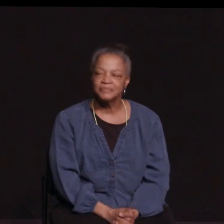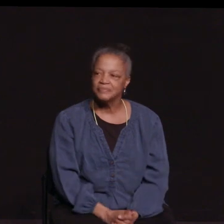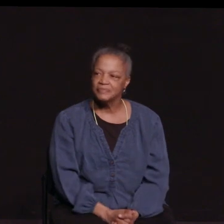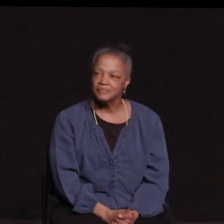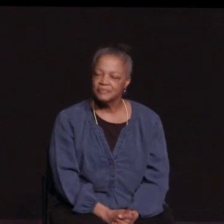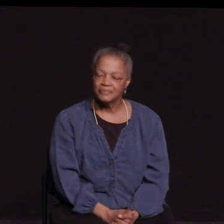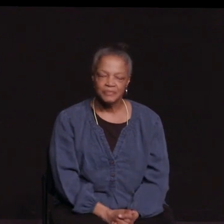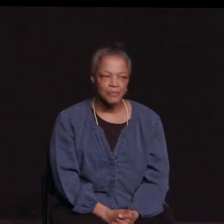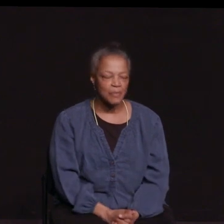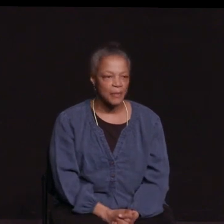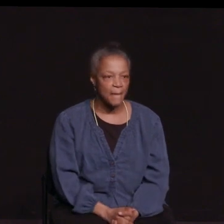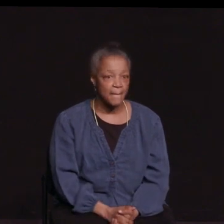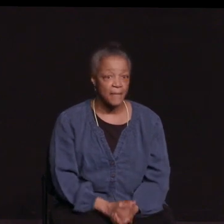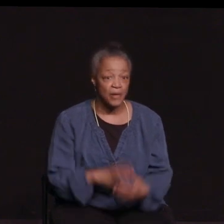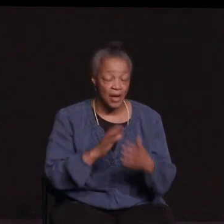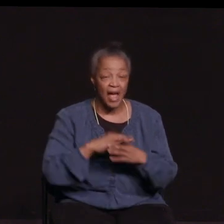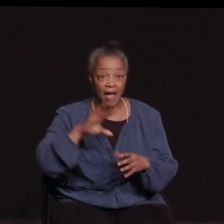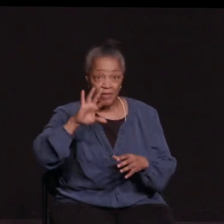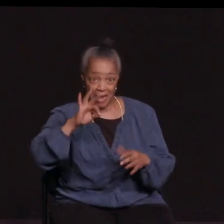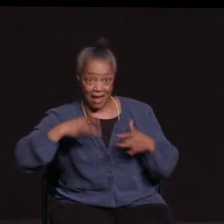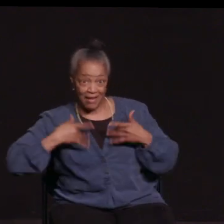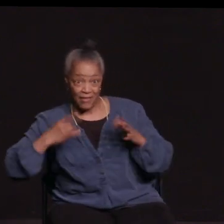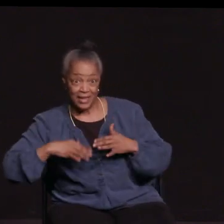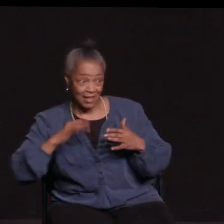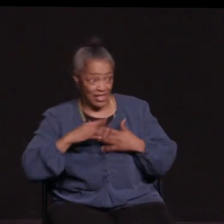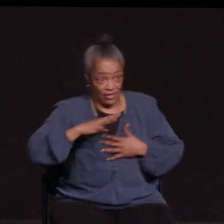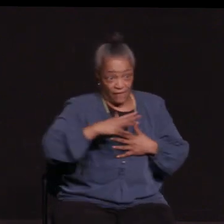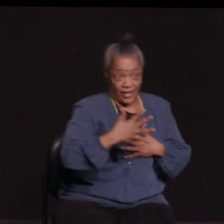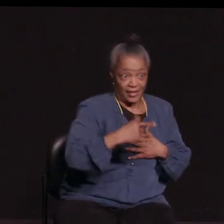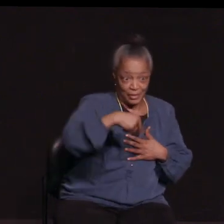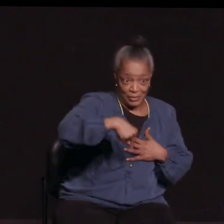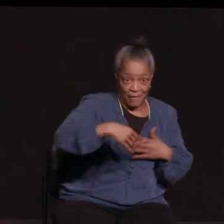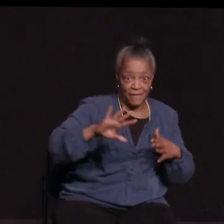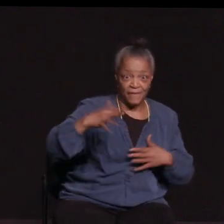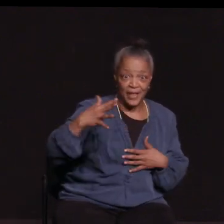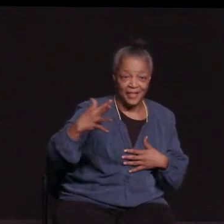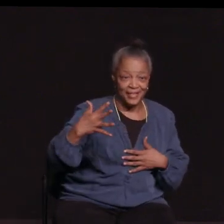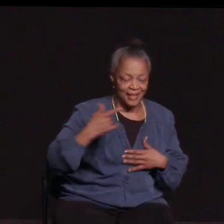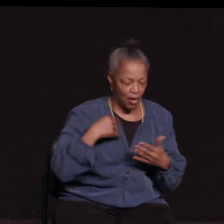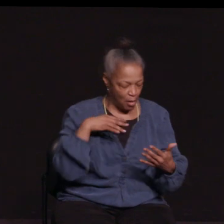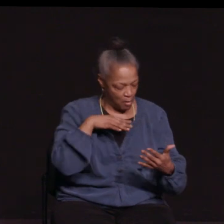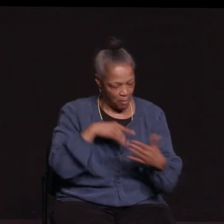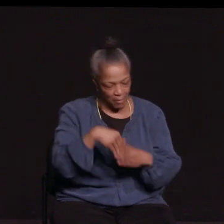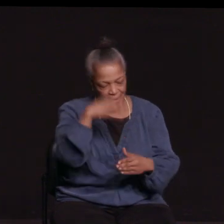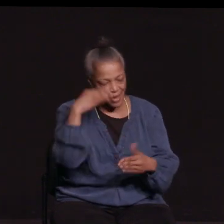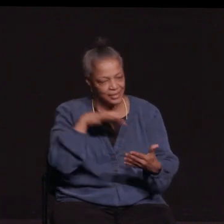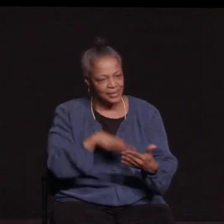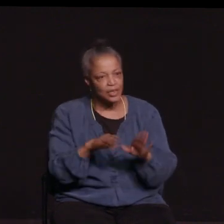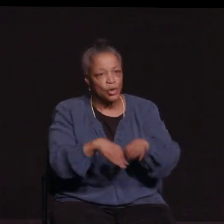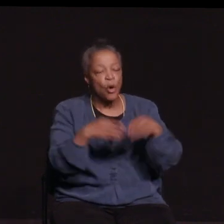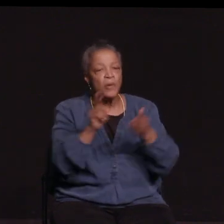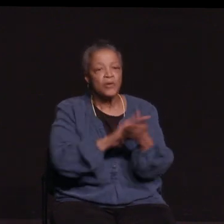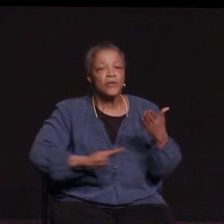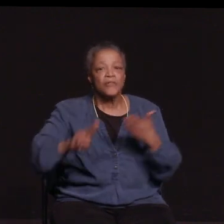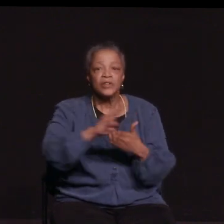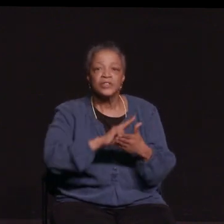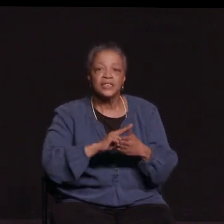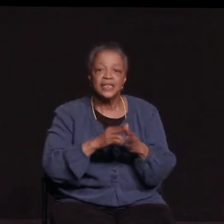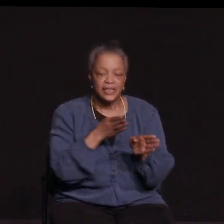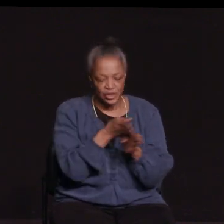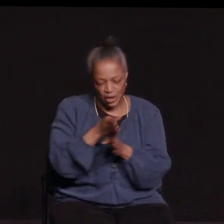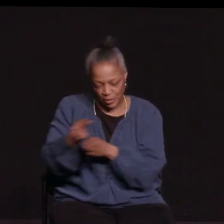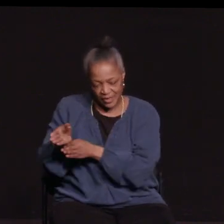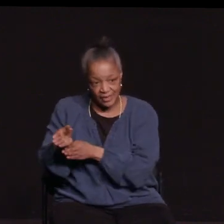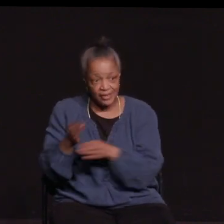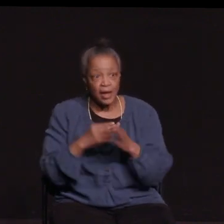and it's the fifth of nine events in our Black Studies Open University Spring Series. My name is Lee Rayford. I'm a